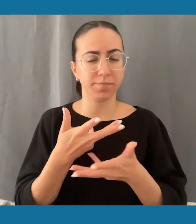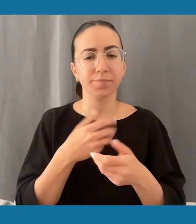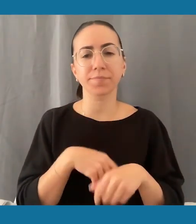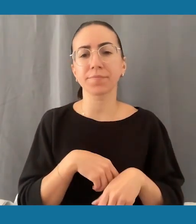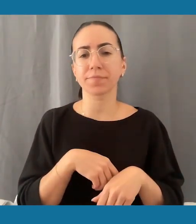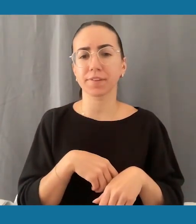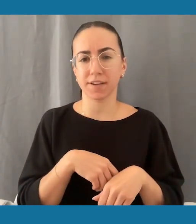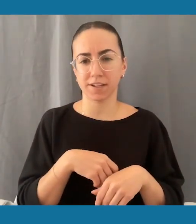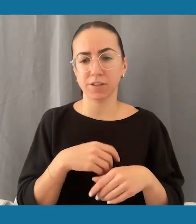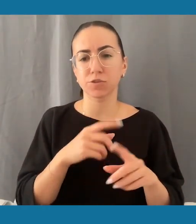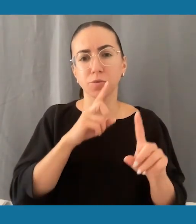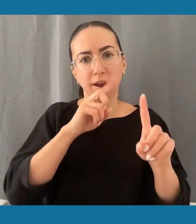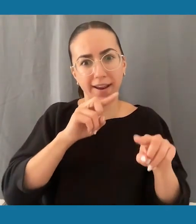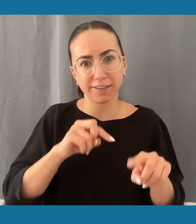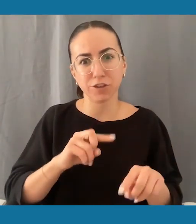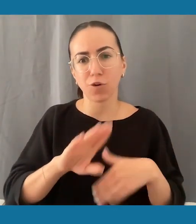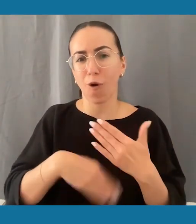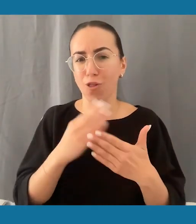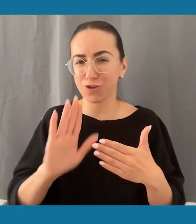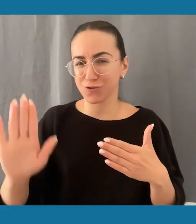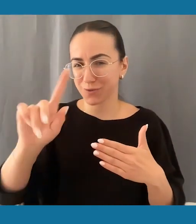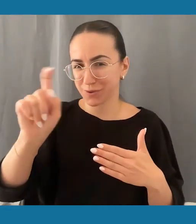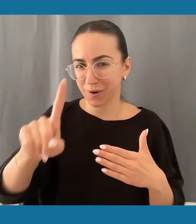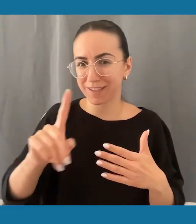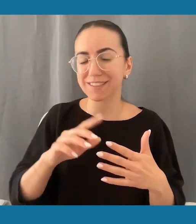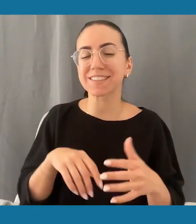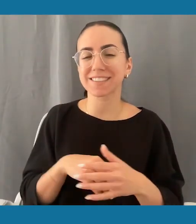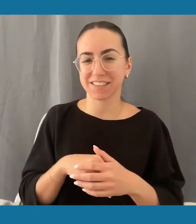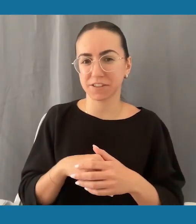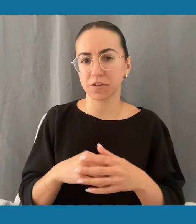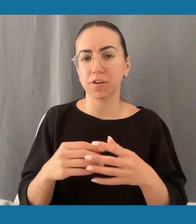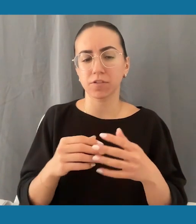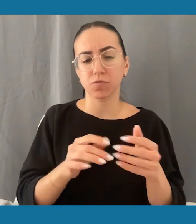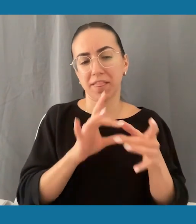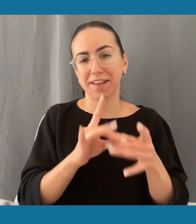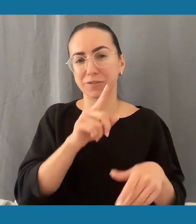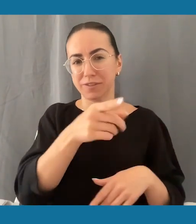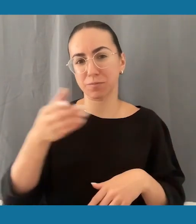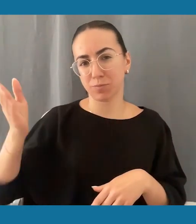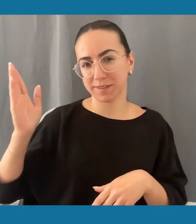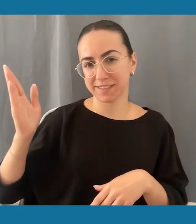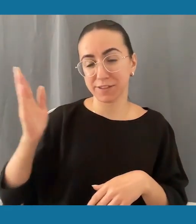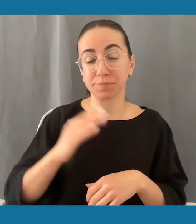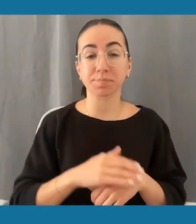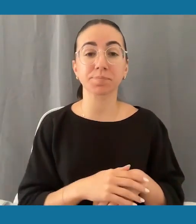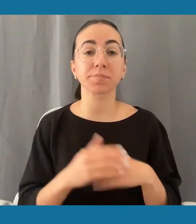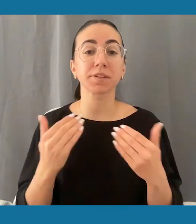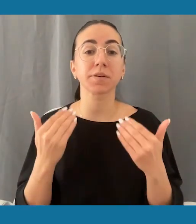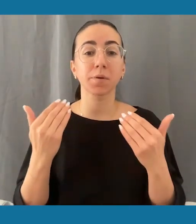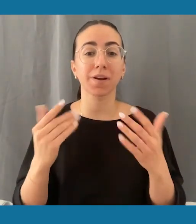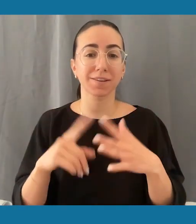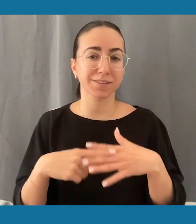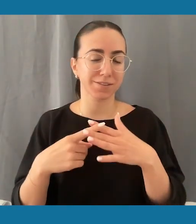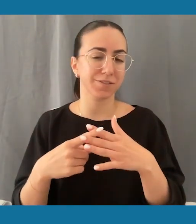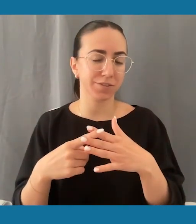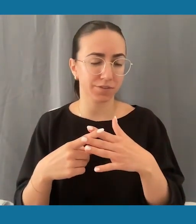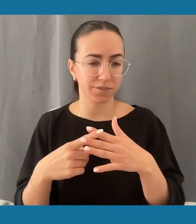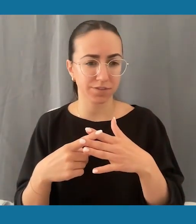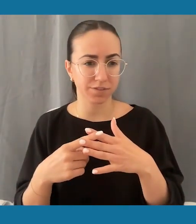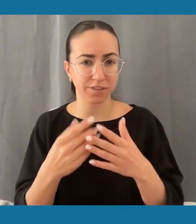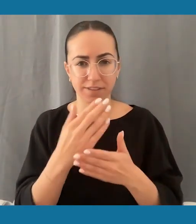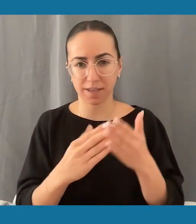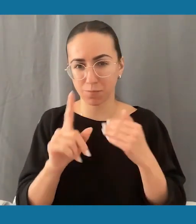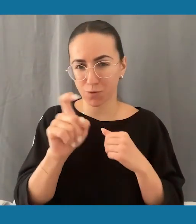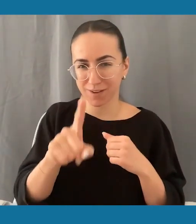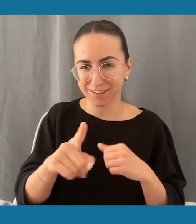following today's presentation. So let's jump into some of the questions. How does someone